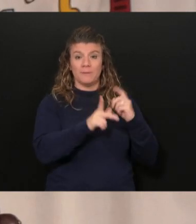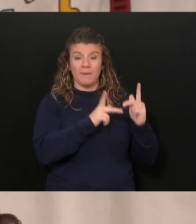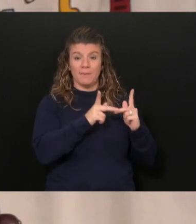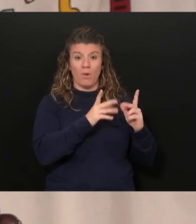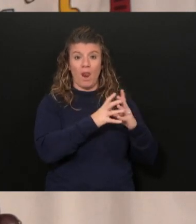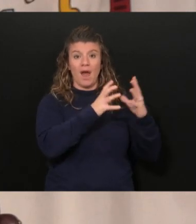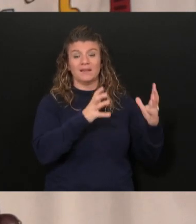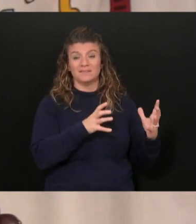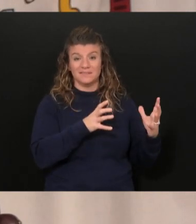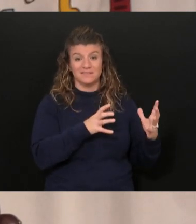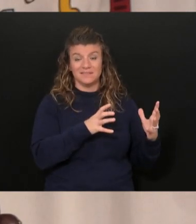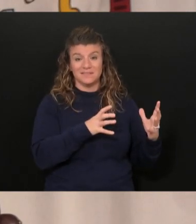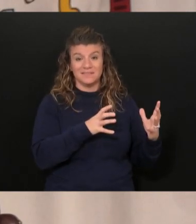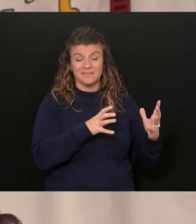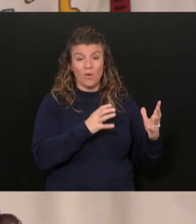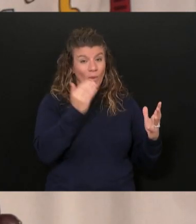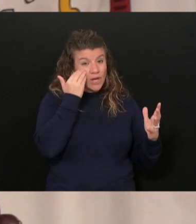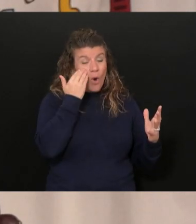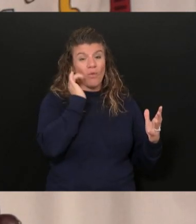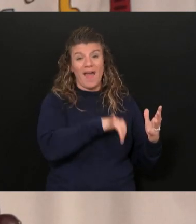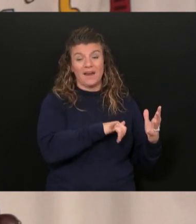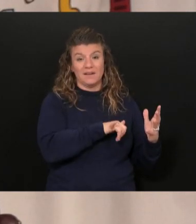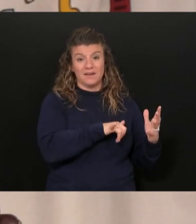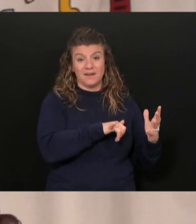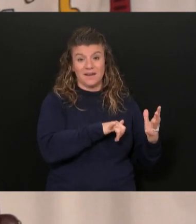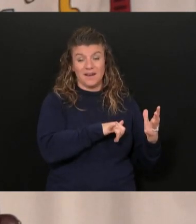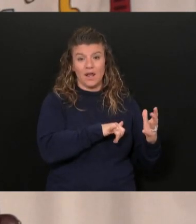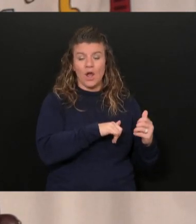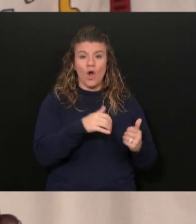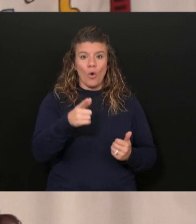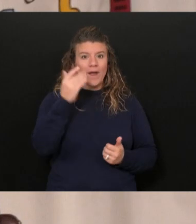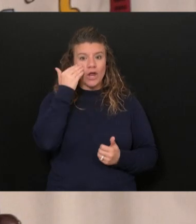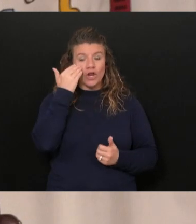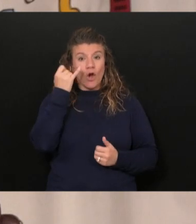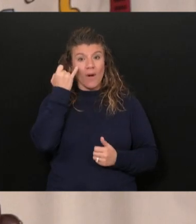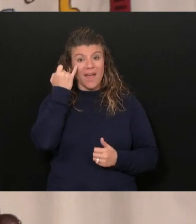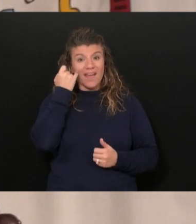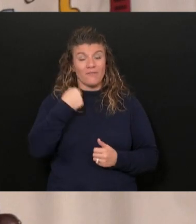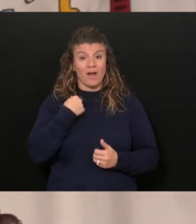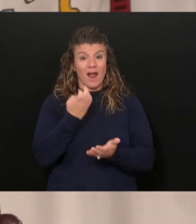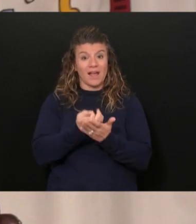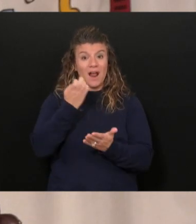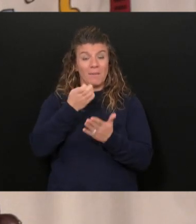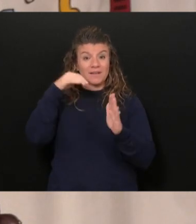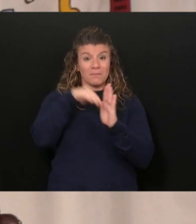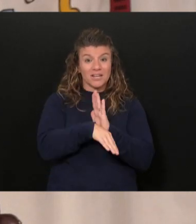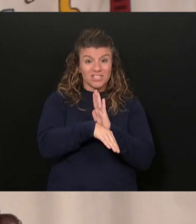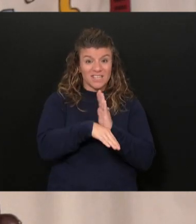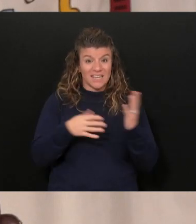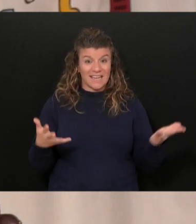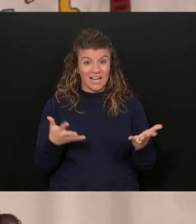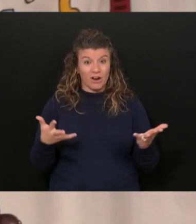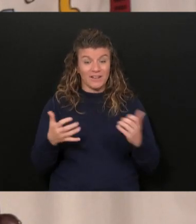not others. We know if we were to slip into a depression in this country,